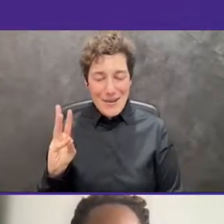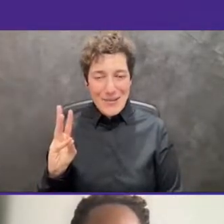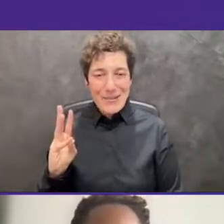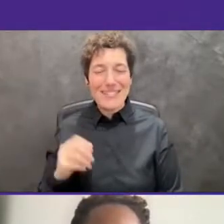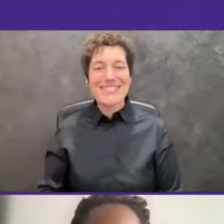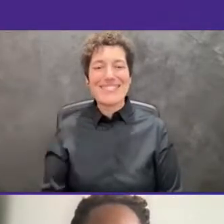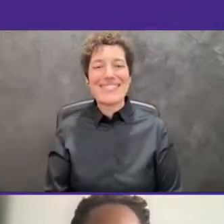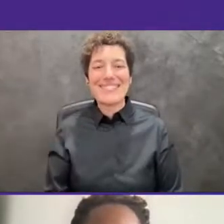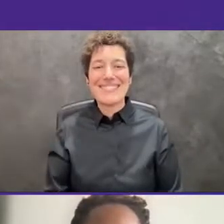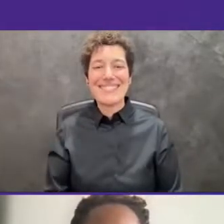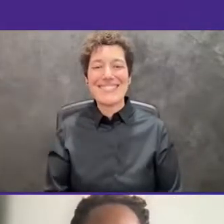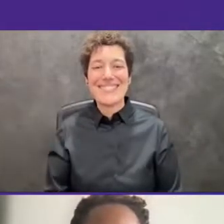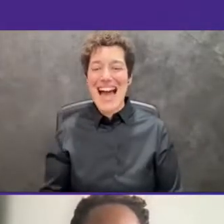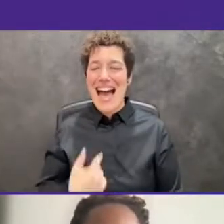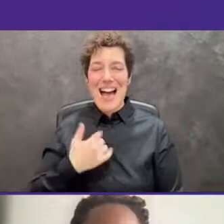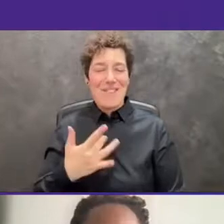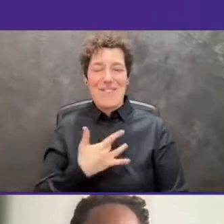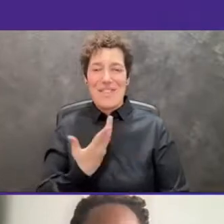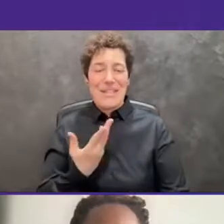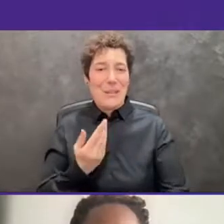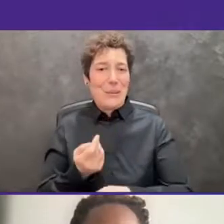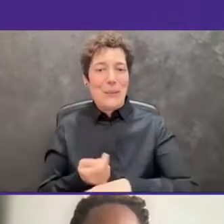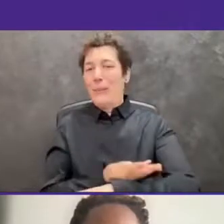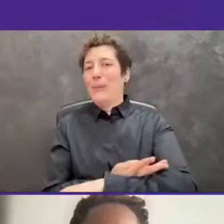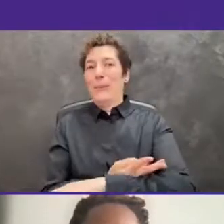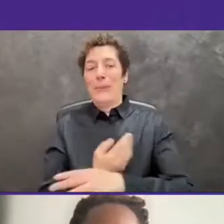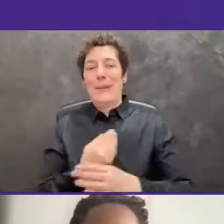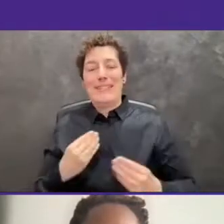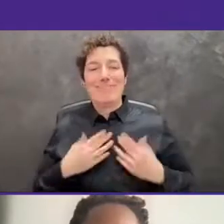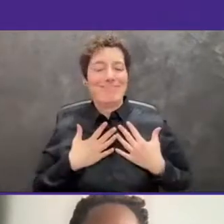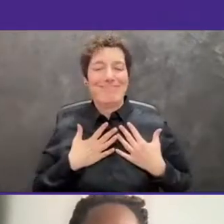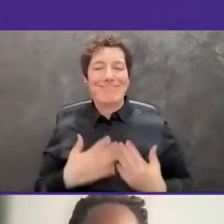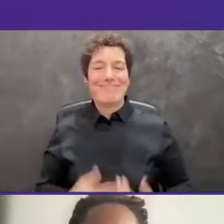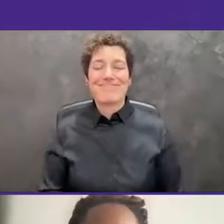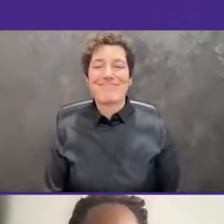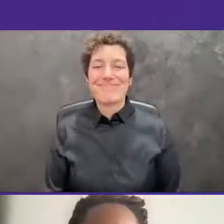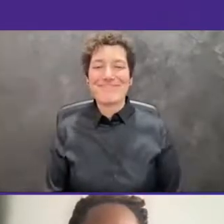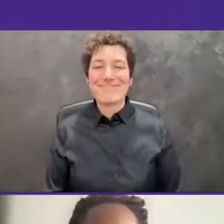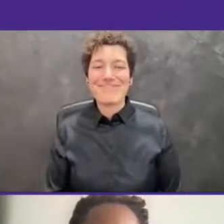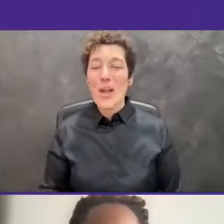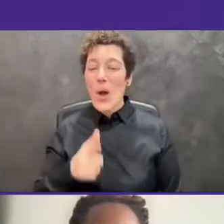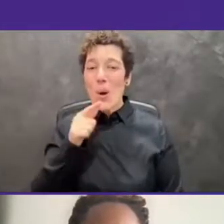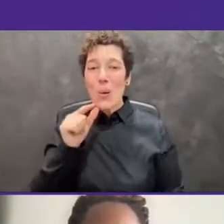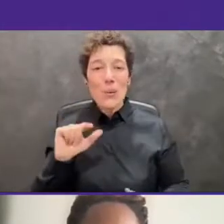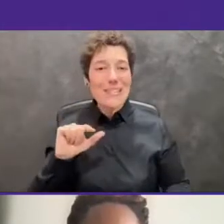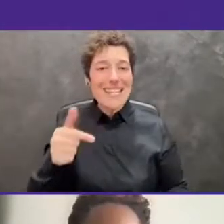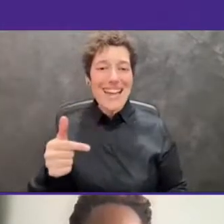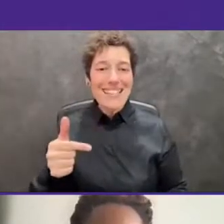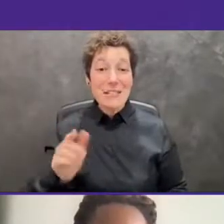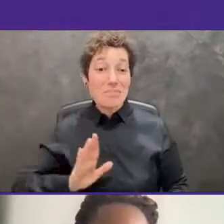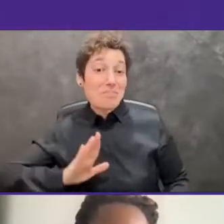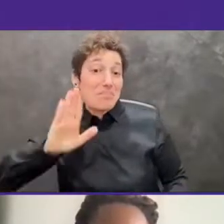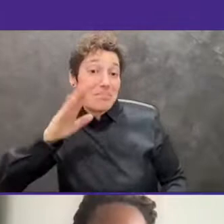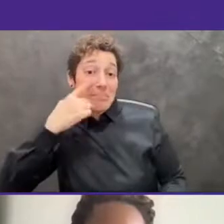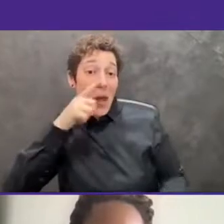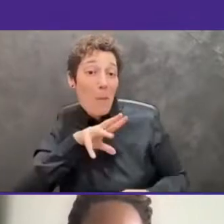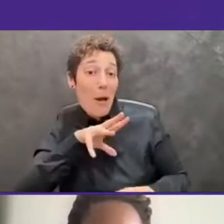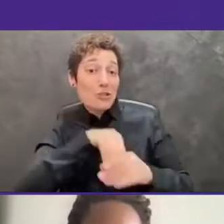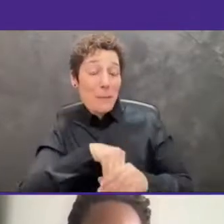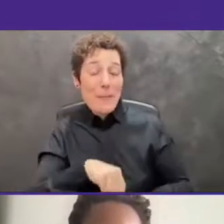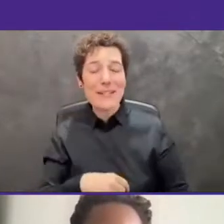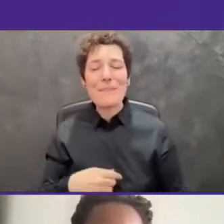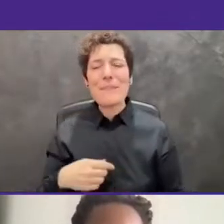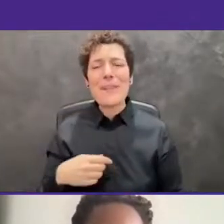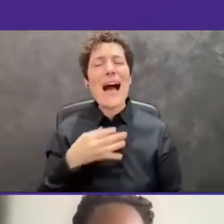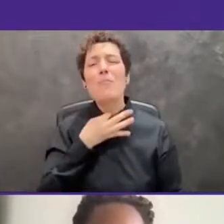feeling a jolt of energy right here. Okay. Who would like to go next? I'll jump in because I was going to say, is